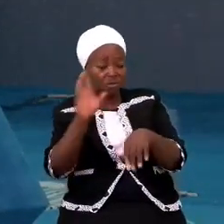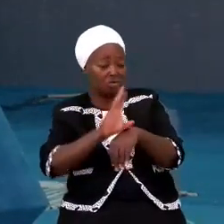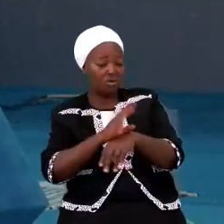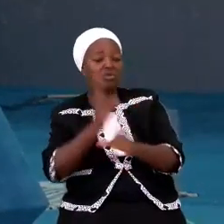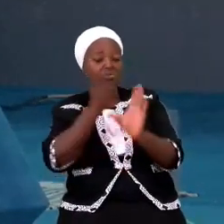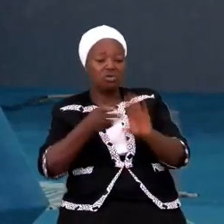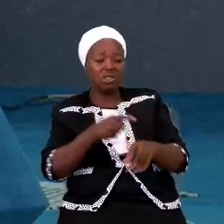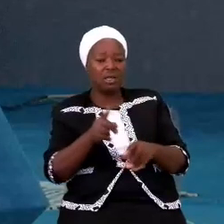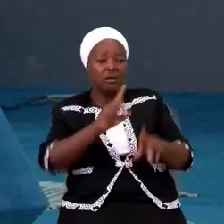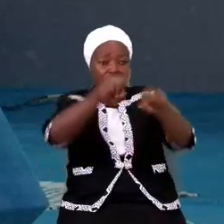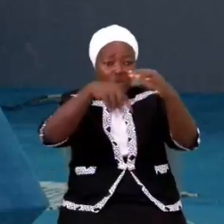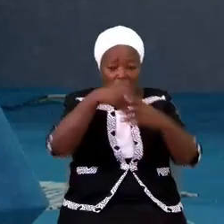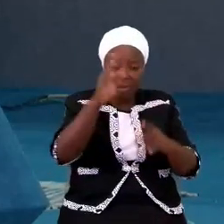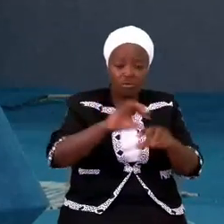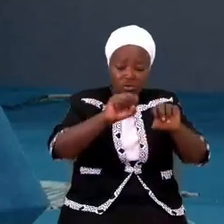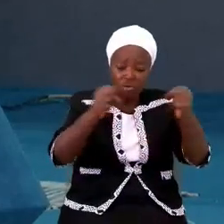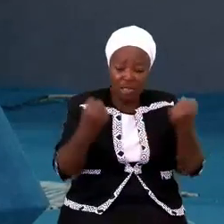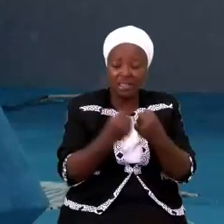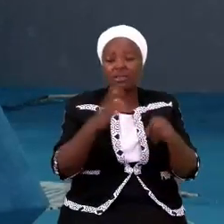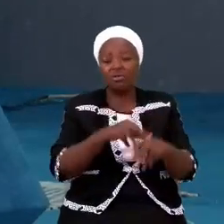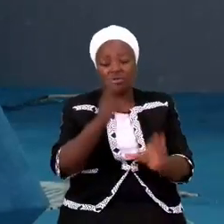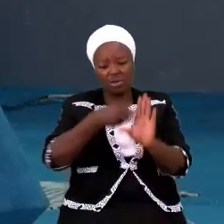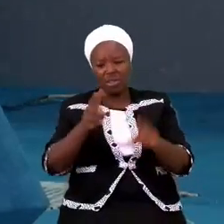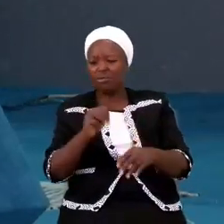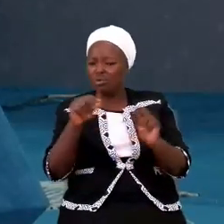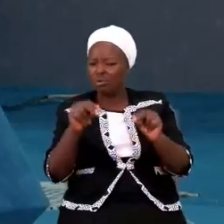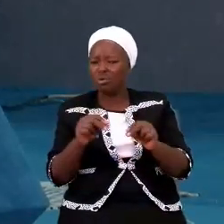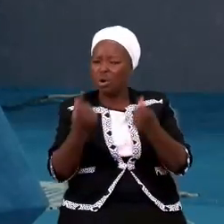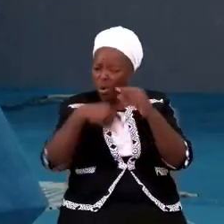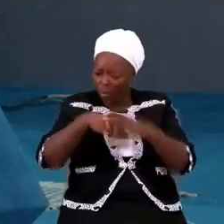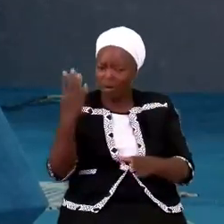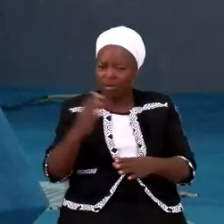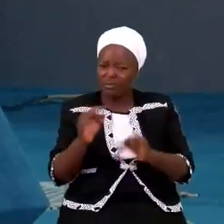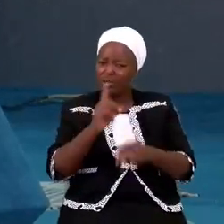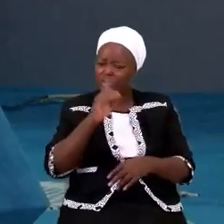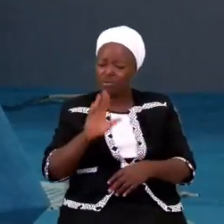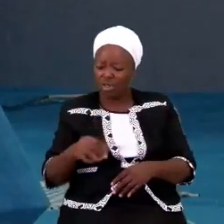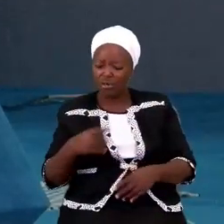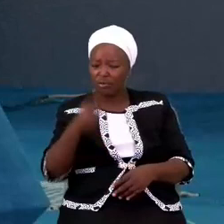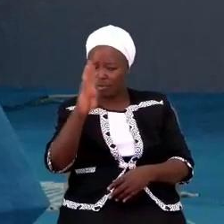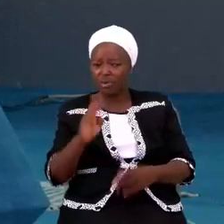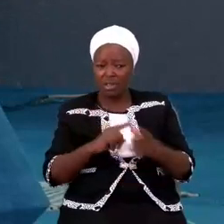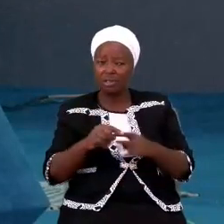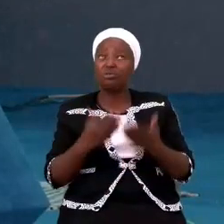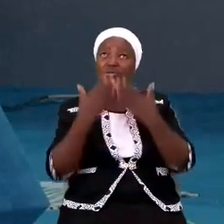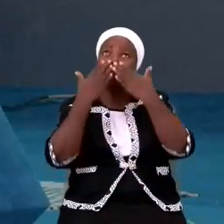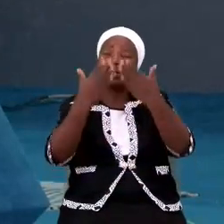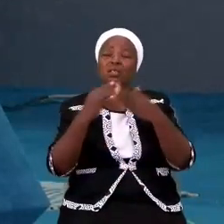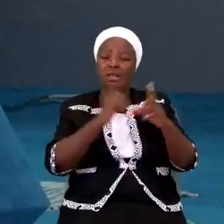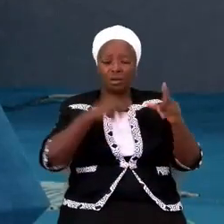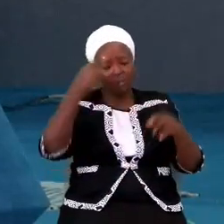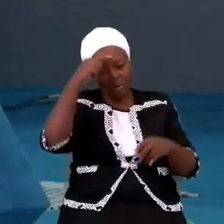you are saved, let there be unrepressed love in gratitude to God